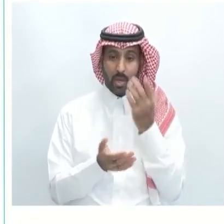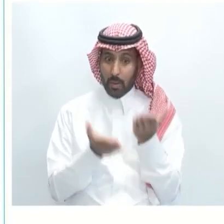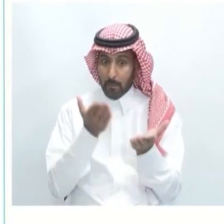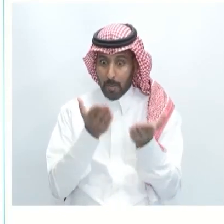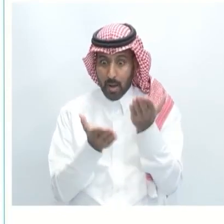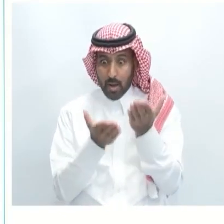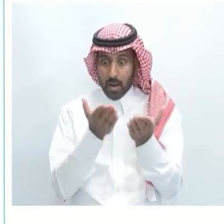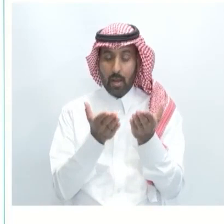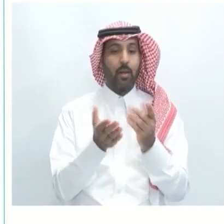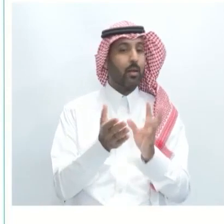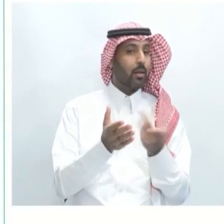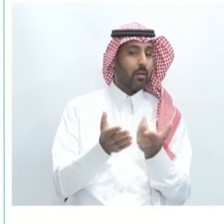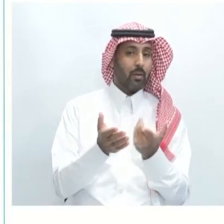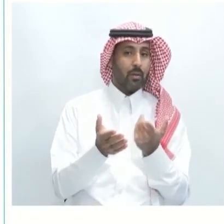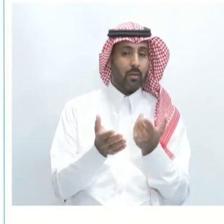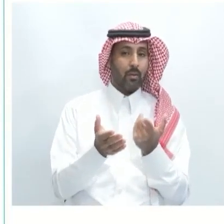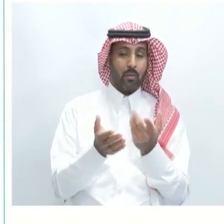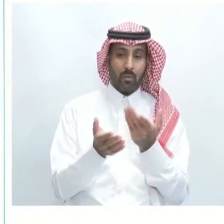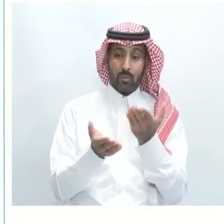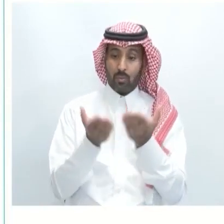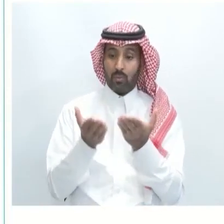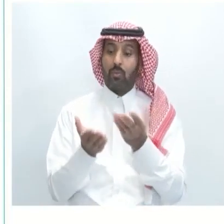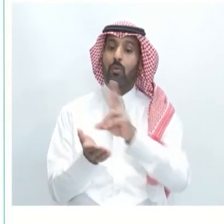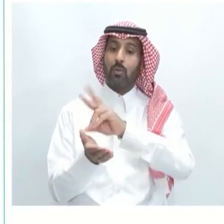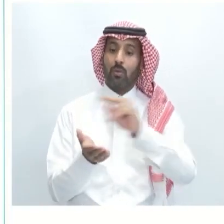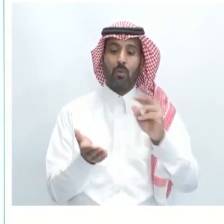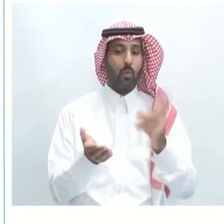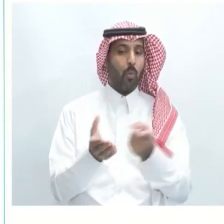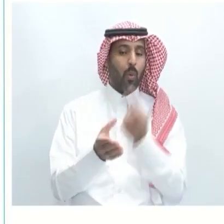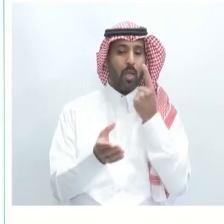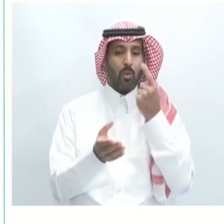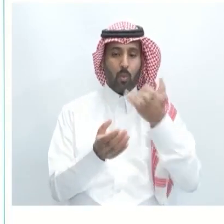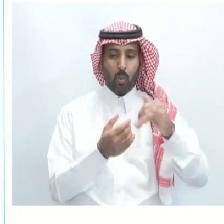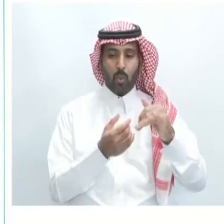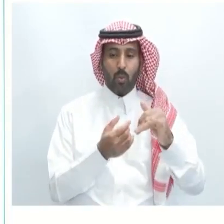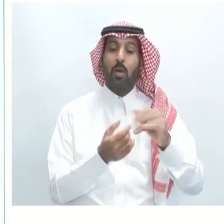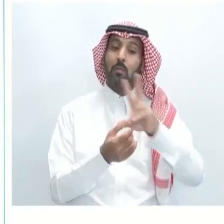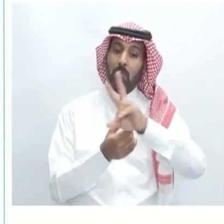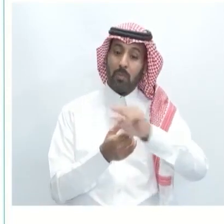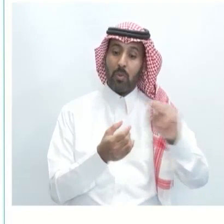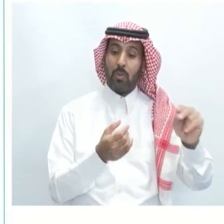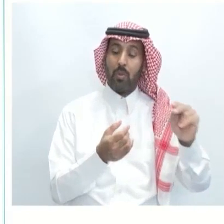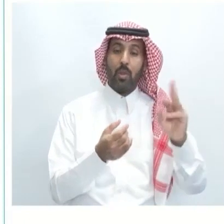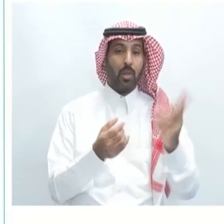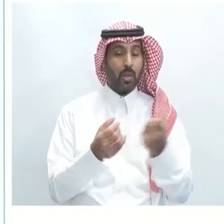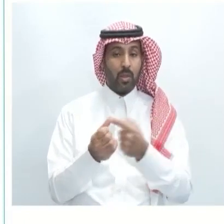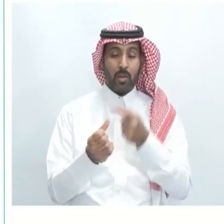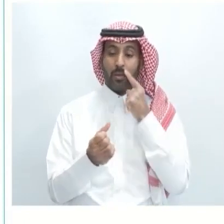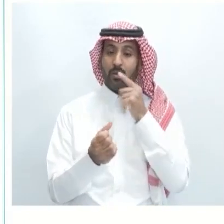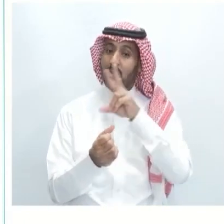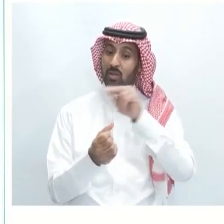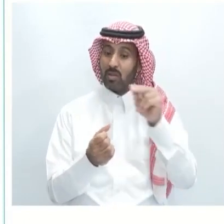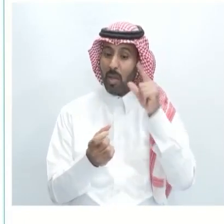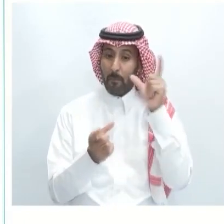comparison. Another way, in the same way, one way, as, likewise,